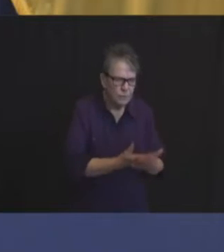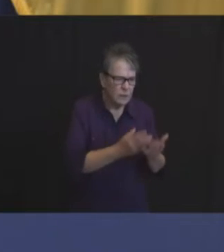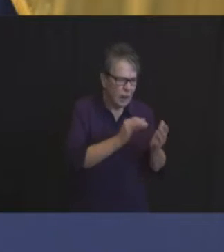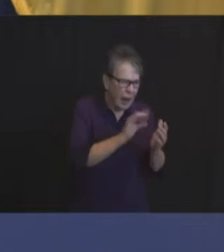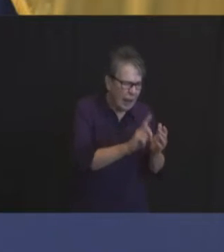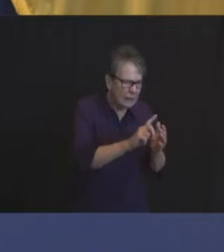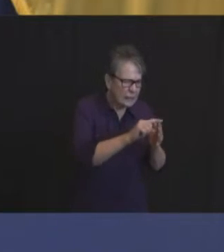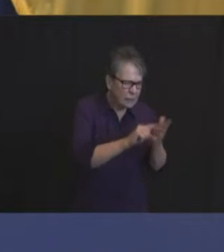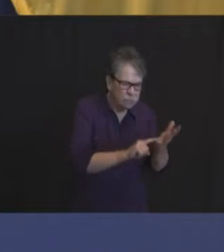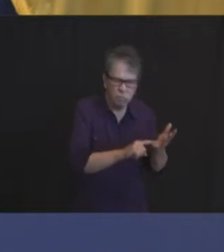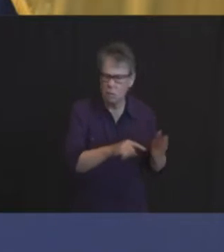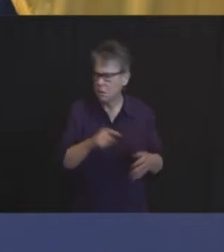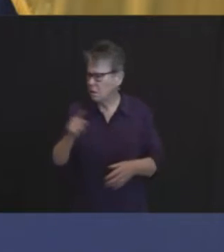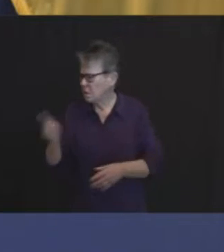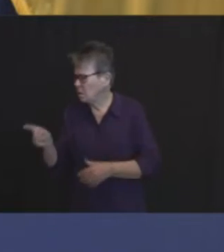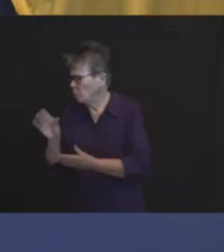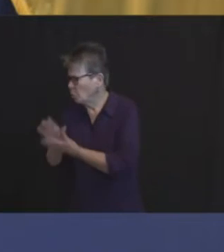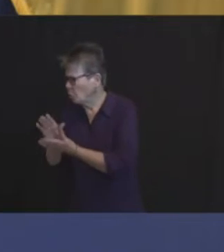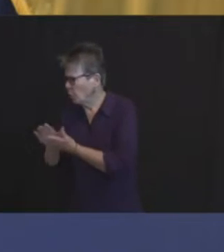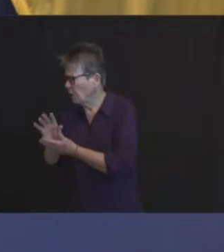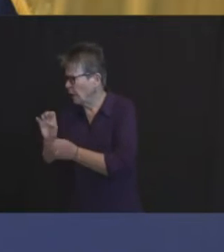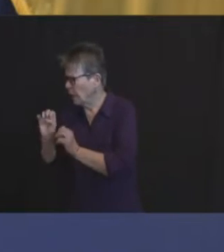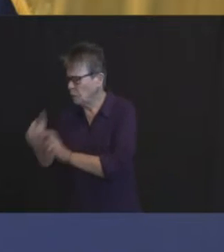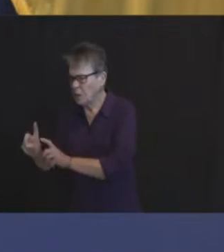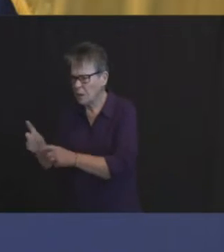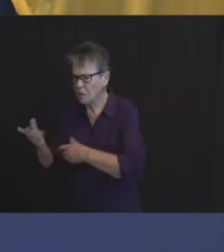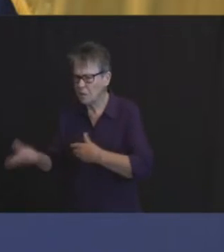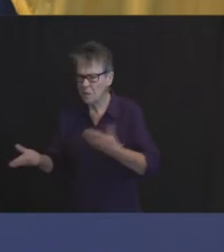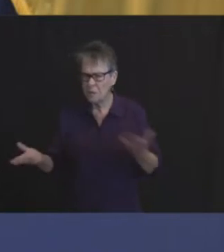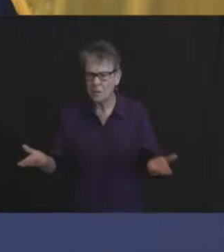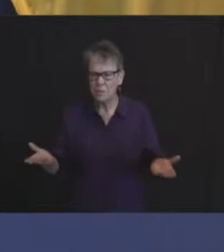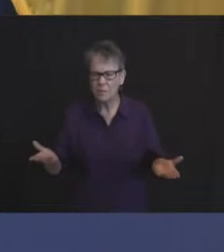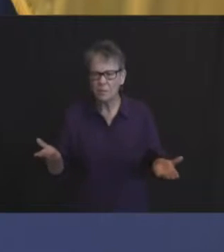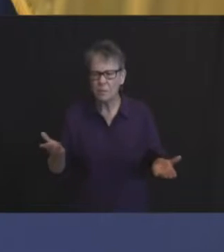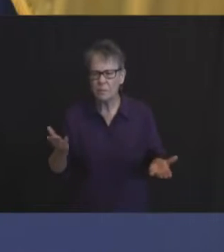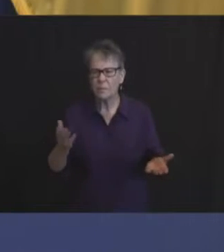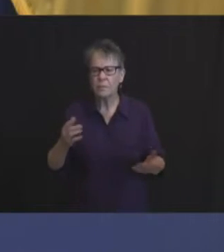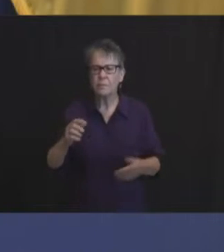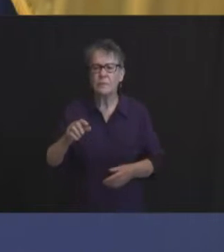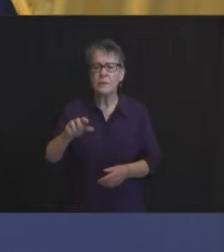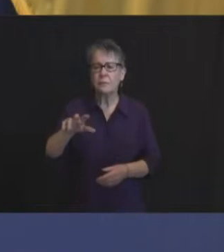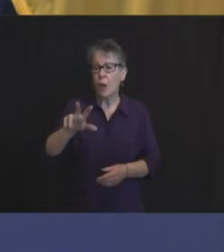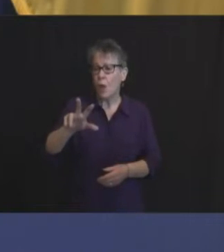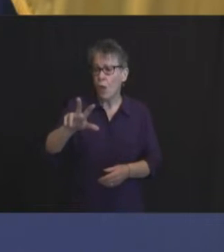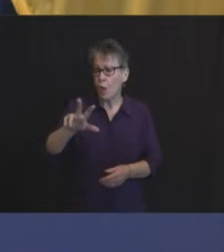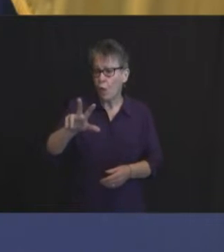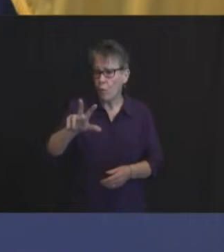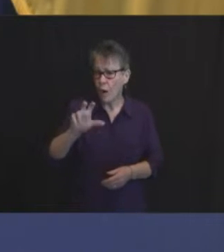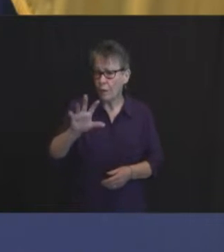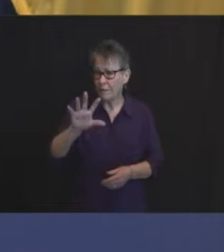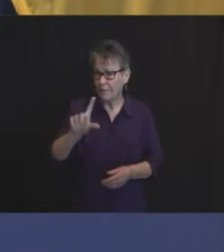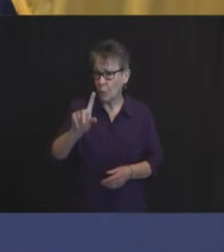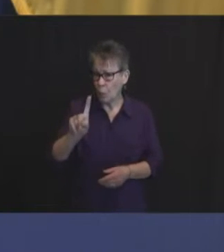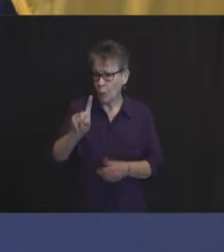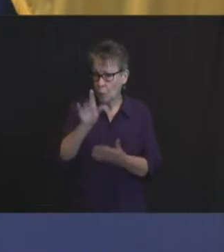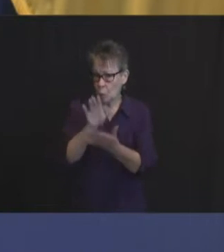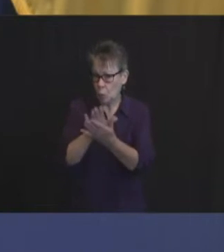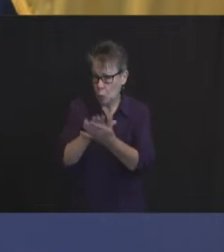over. 351 districts are hybrid, so there's some form of in-person and remote. 337